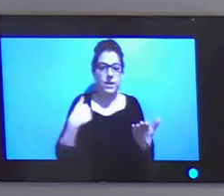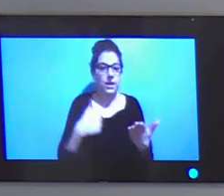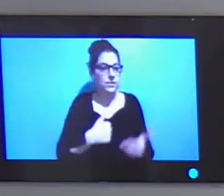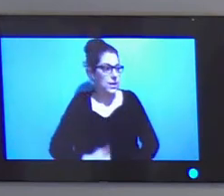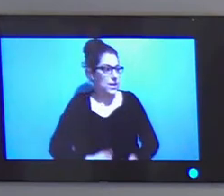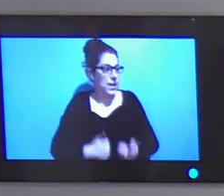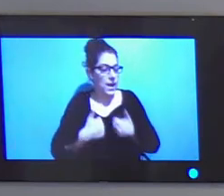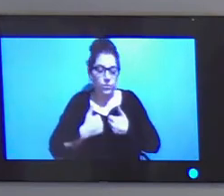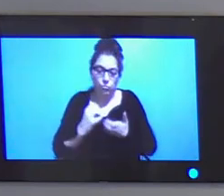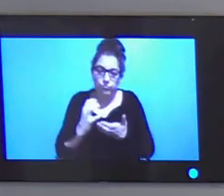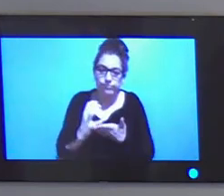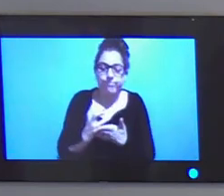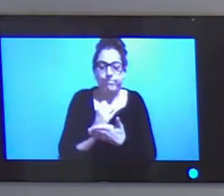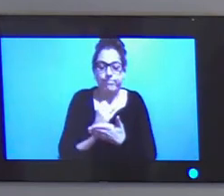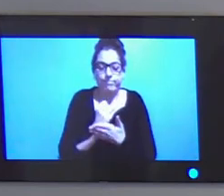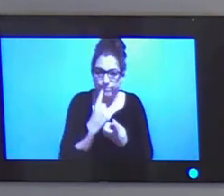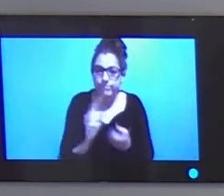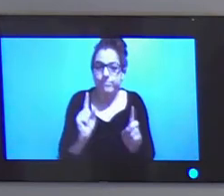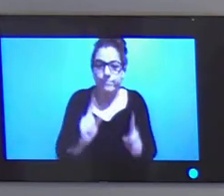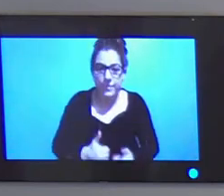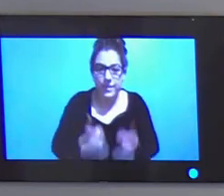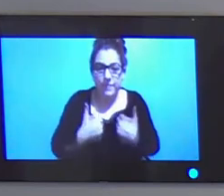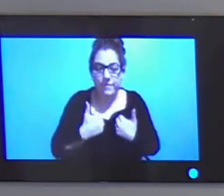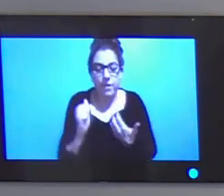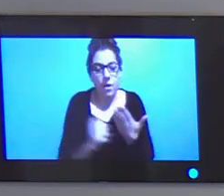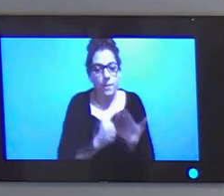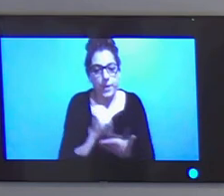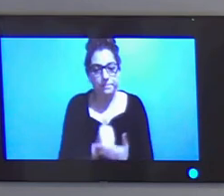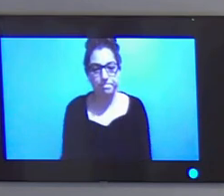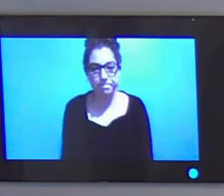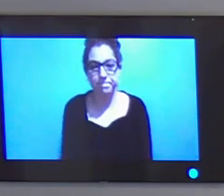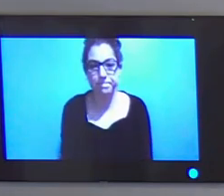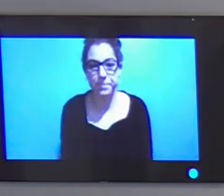fullest. Amen.